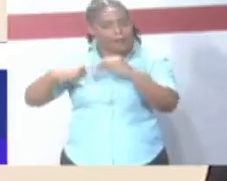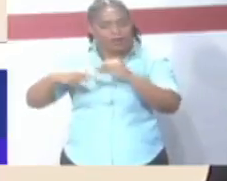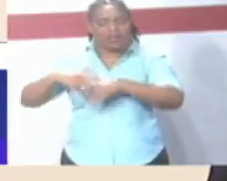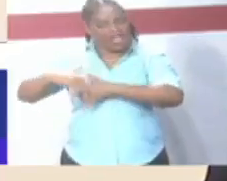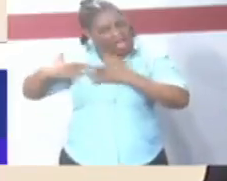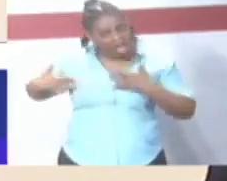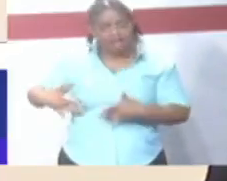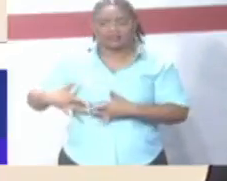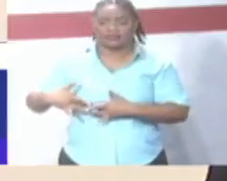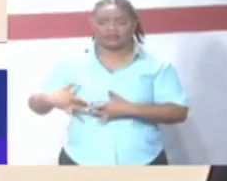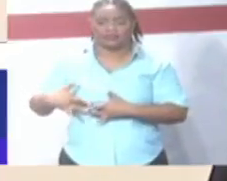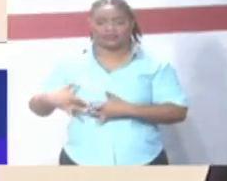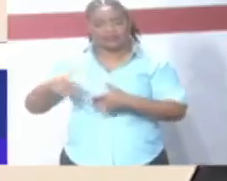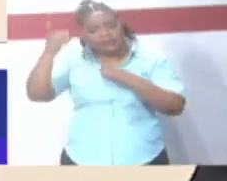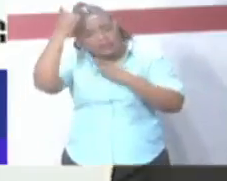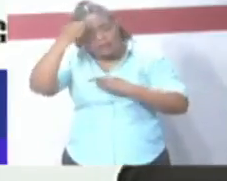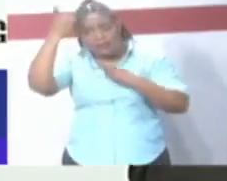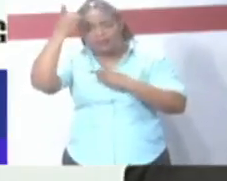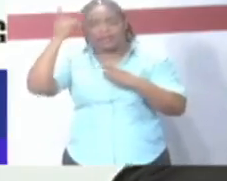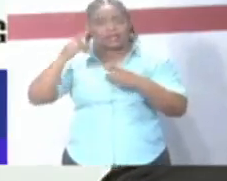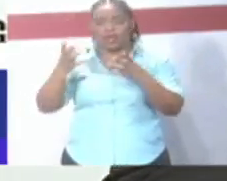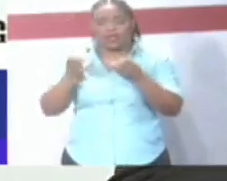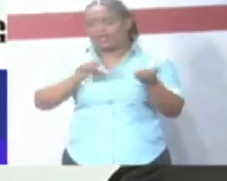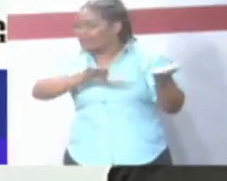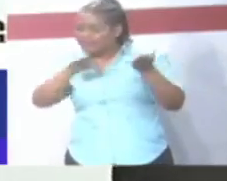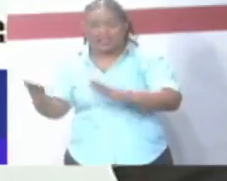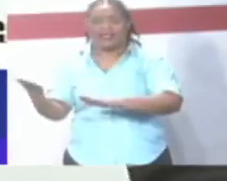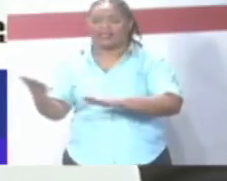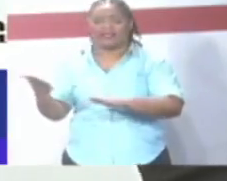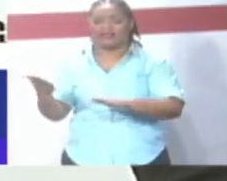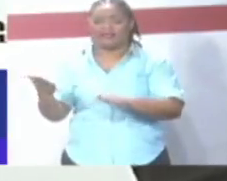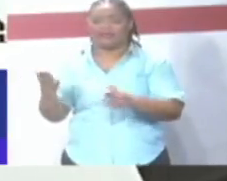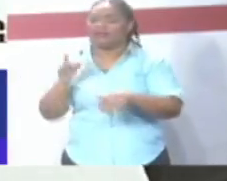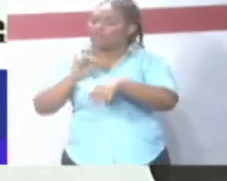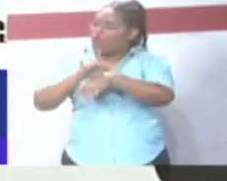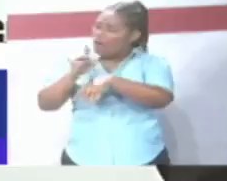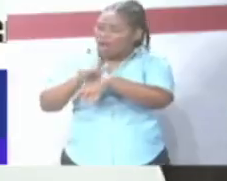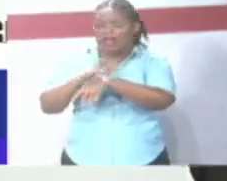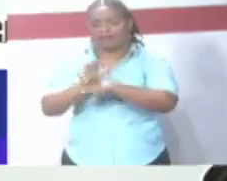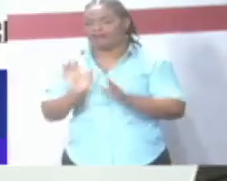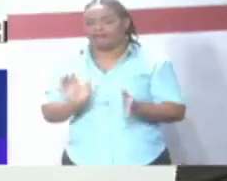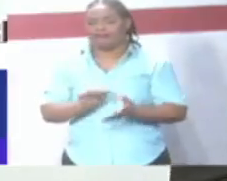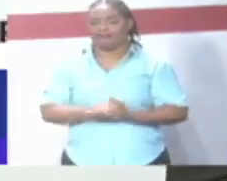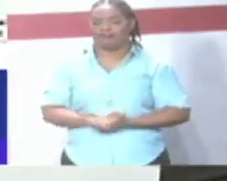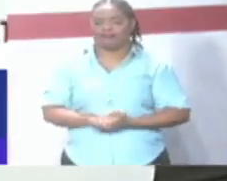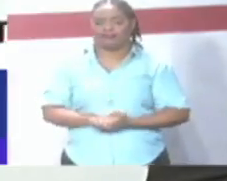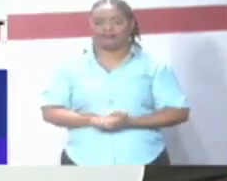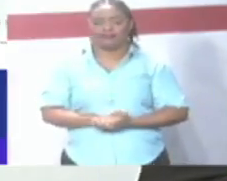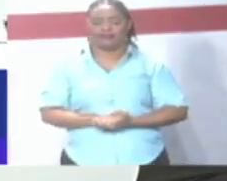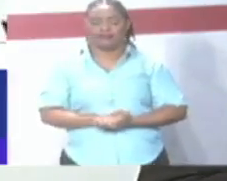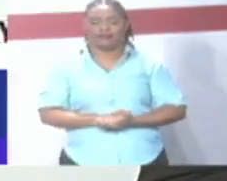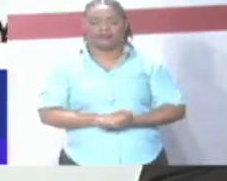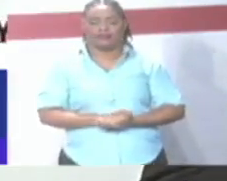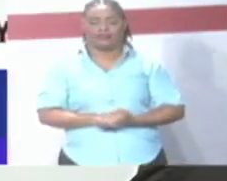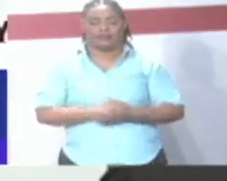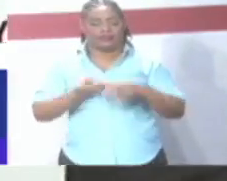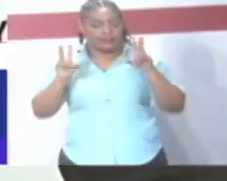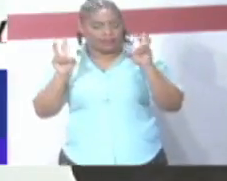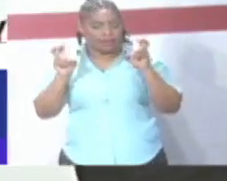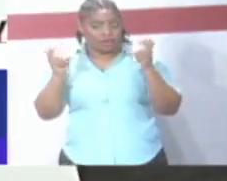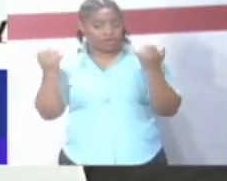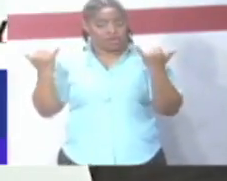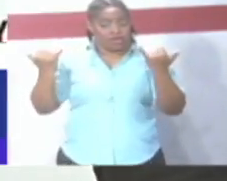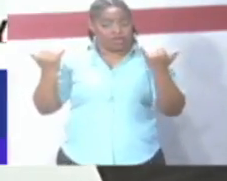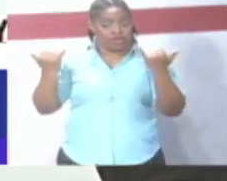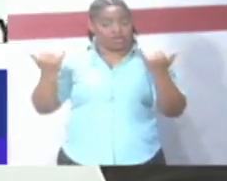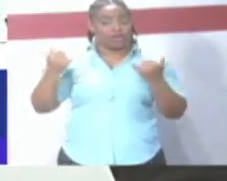prematurely. Get yourself checked out. Thank you very much, Dr. Parkinson. And Minister, I know the theme for this year is Use Heart